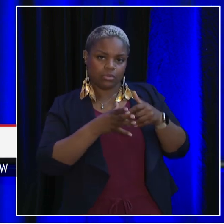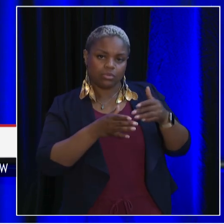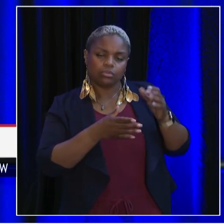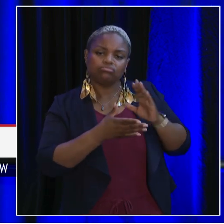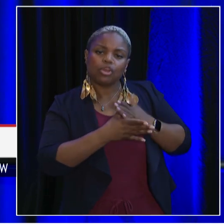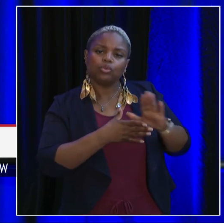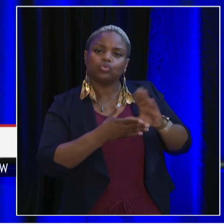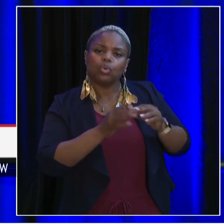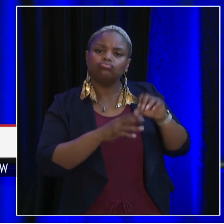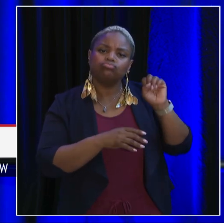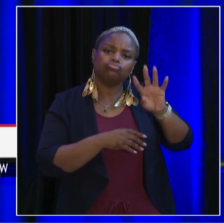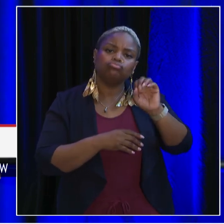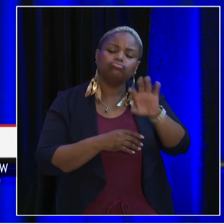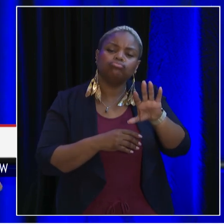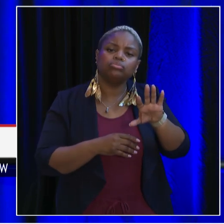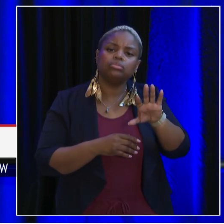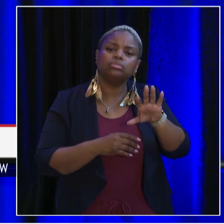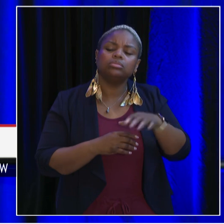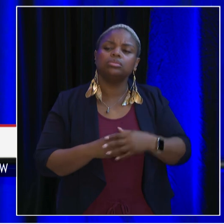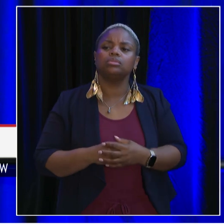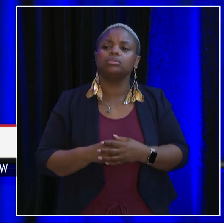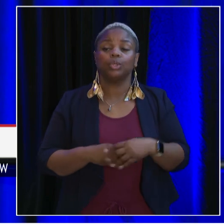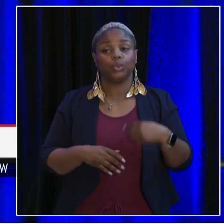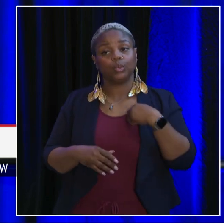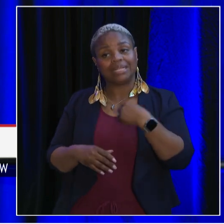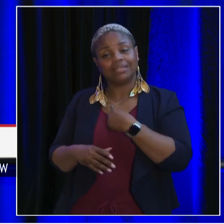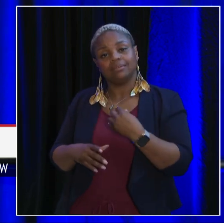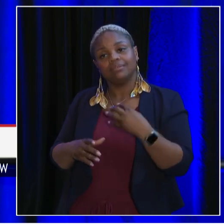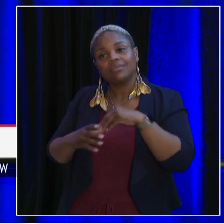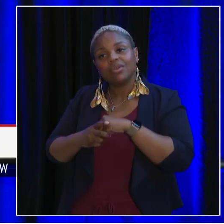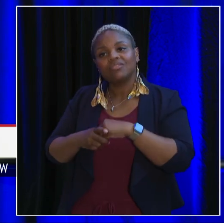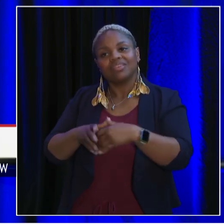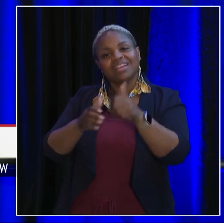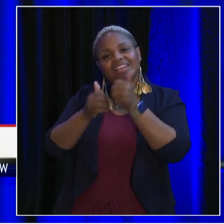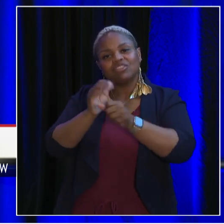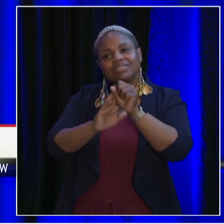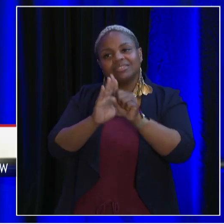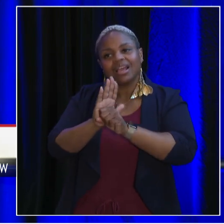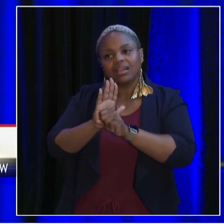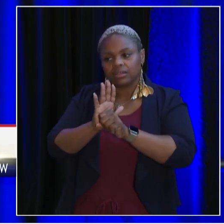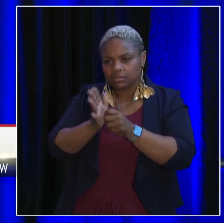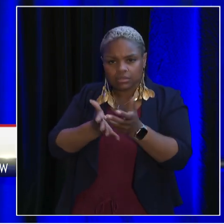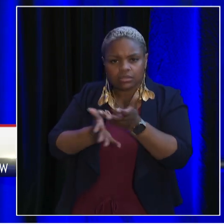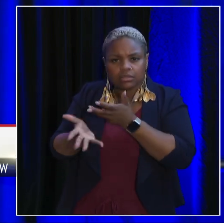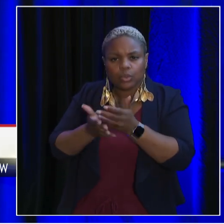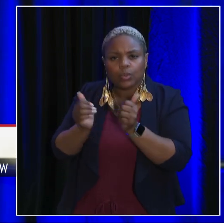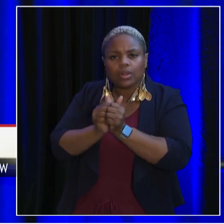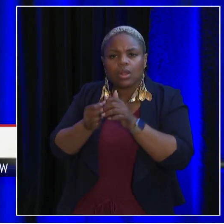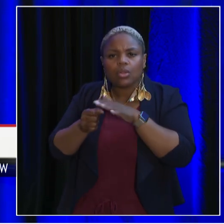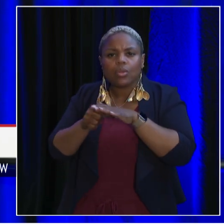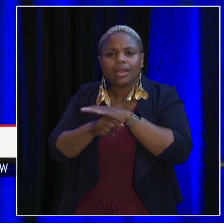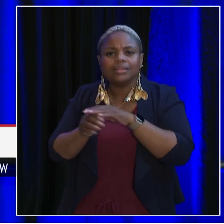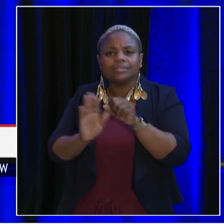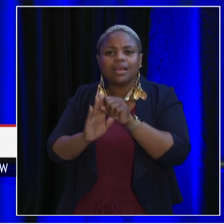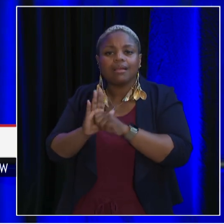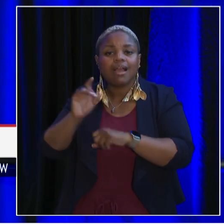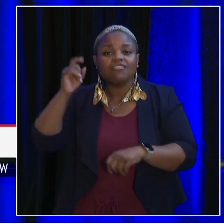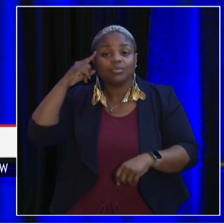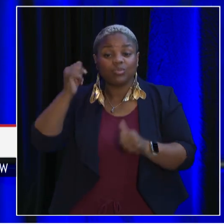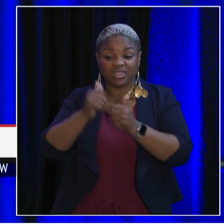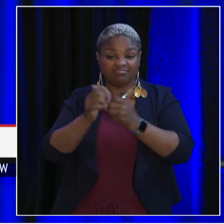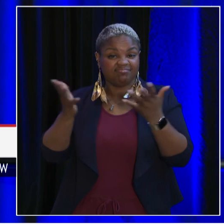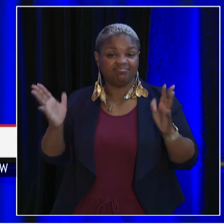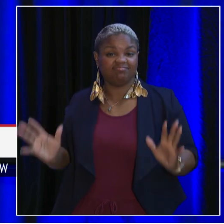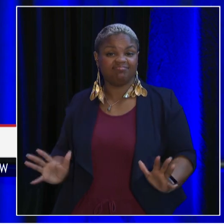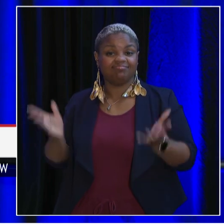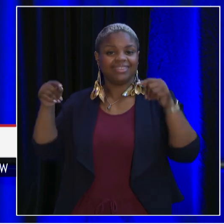We also are in communities in every state working with local and state governments to elevate this fight. As we know, and has